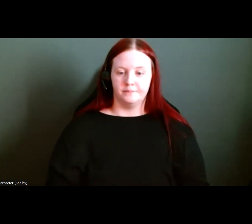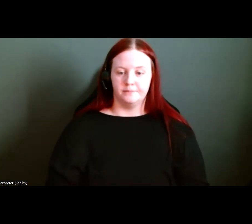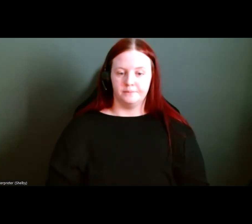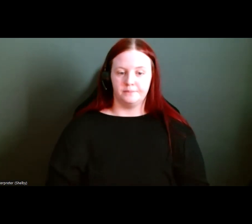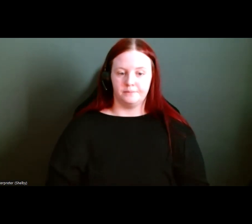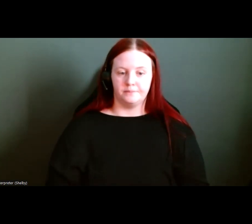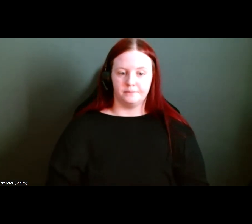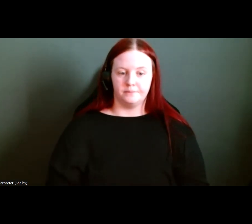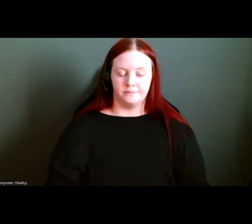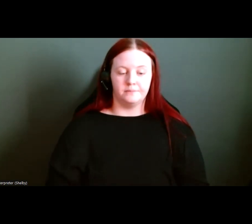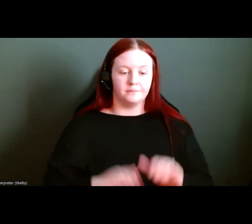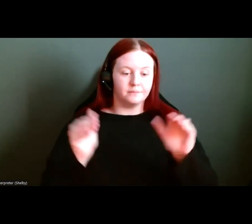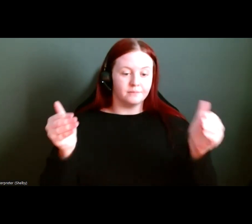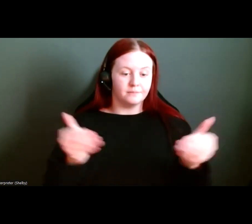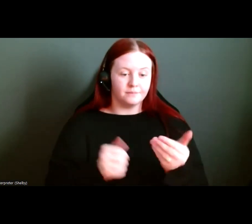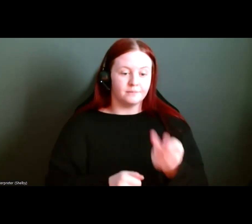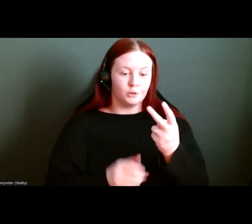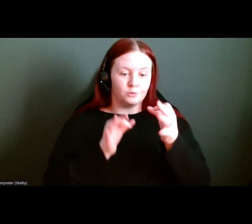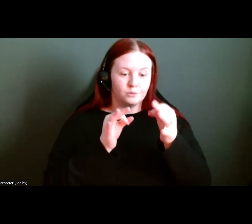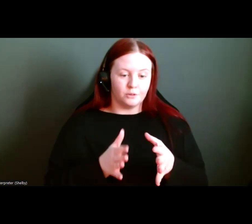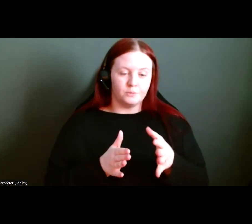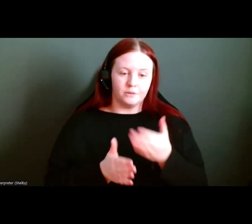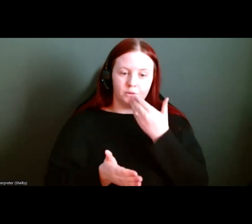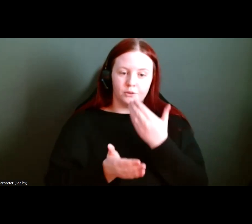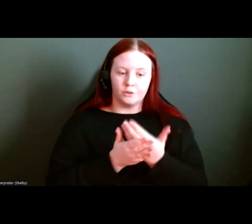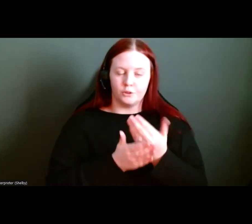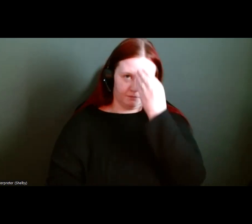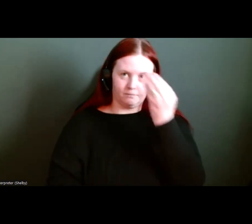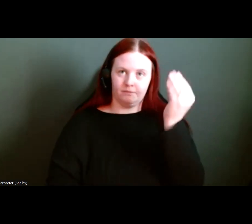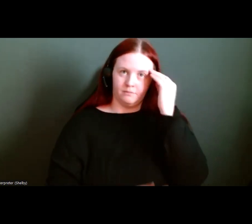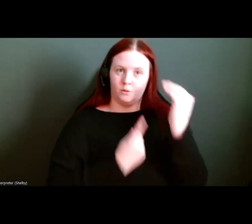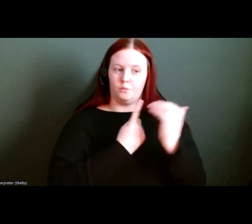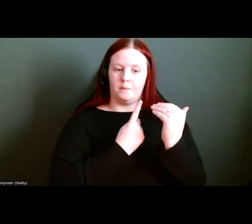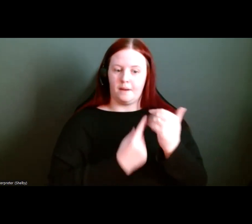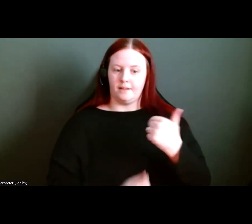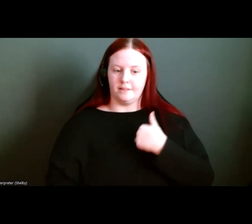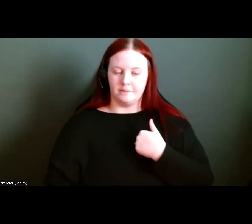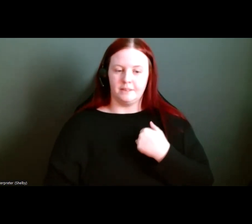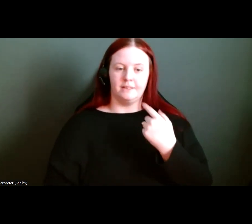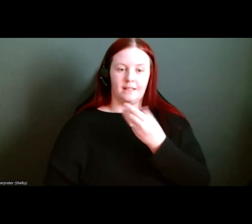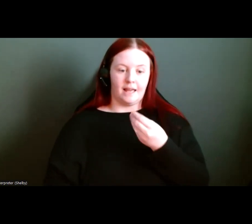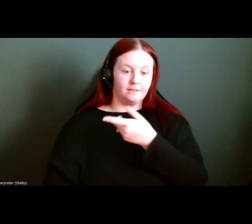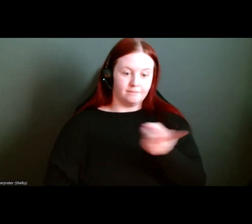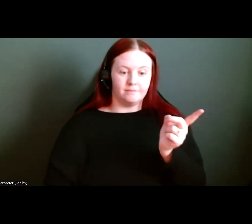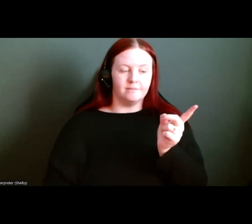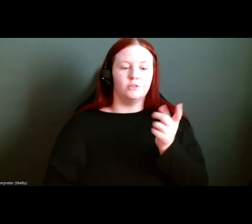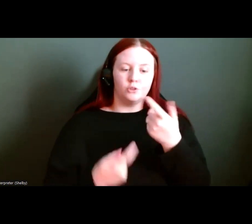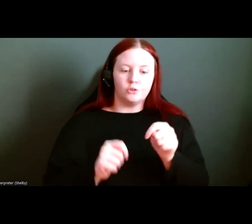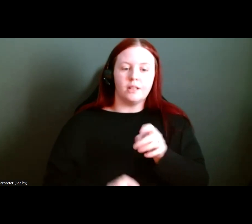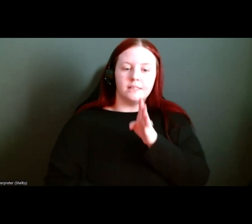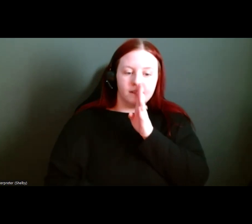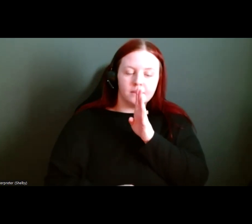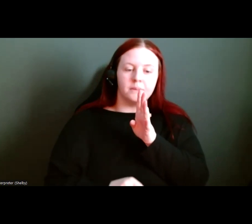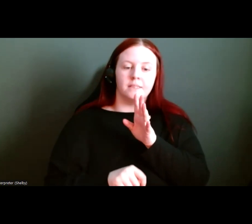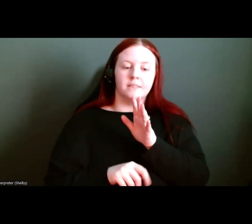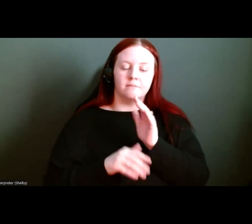Introducing our ASL interpreters is always a really good reminder for myself and for all of us to try and speak at an even,